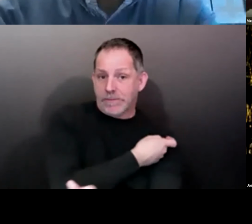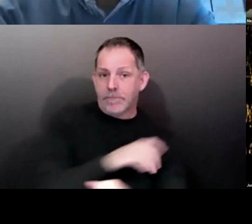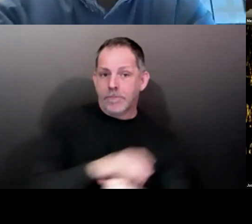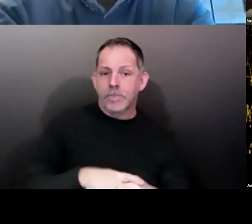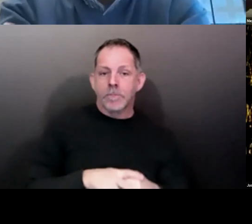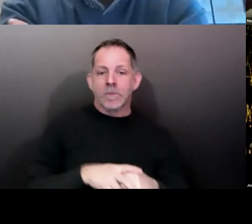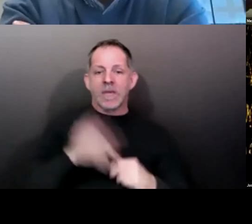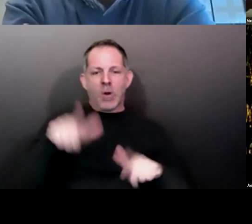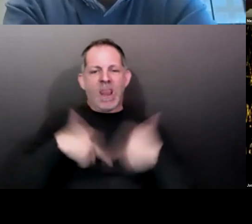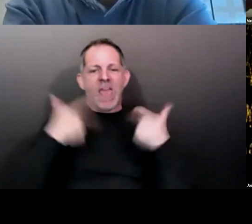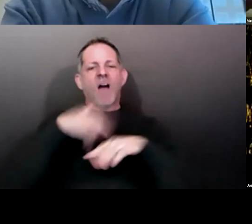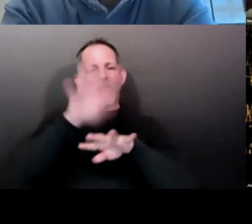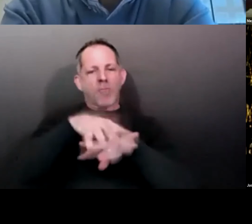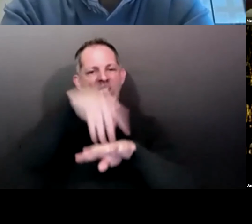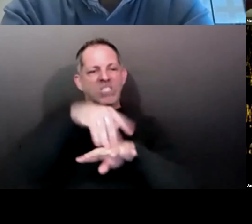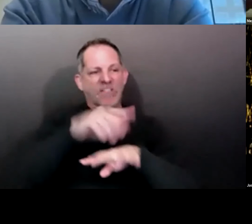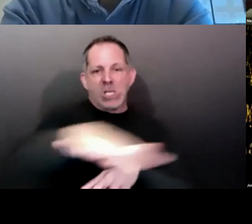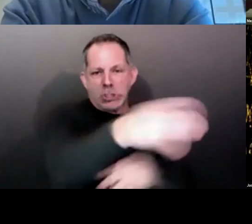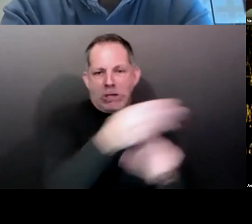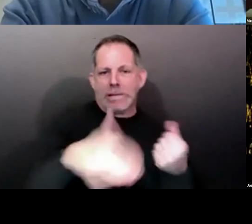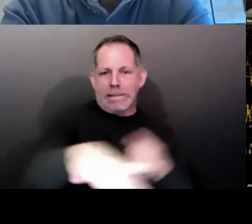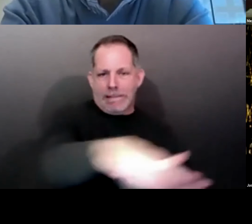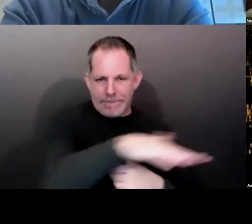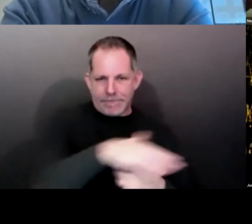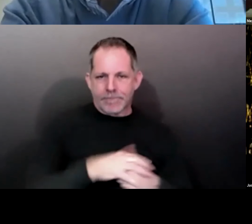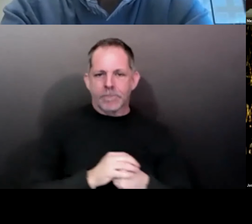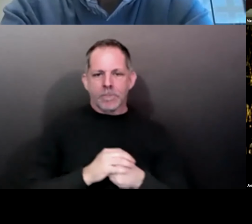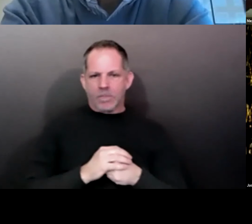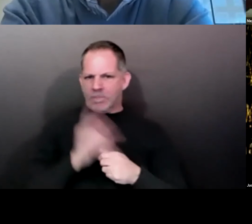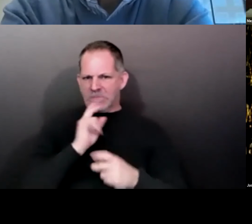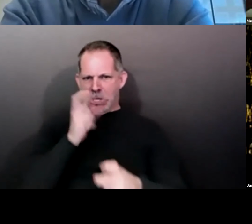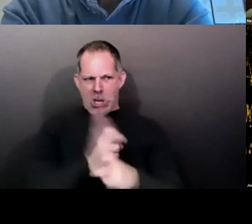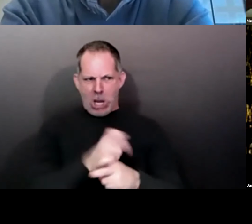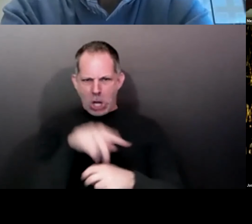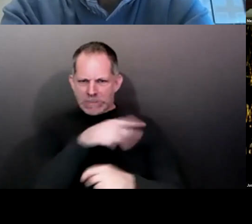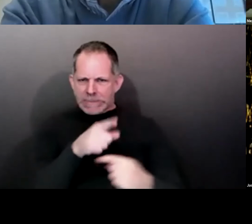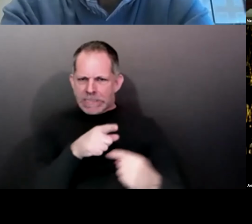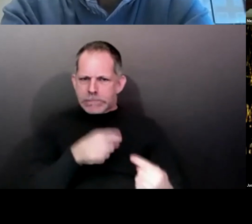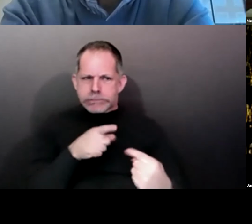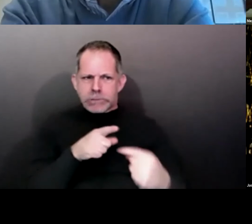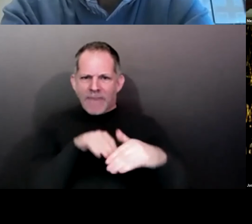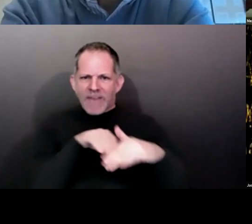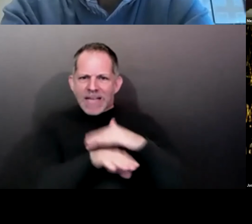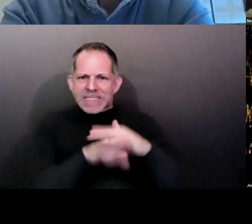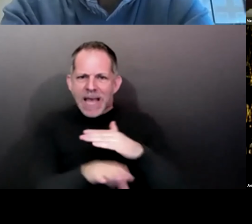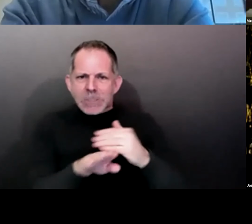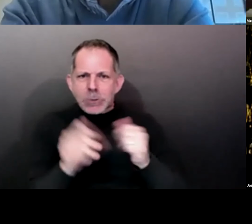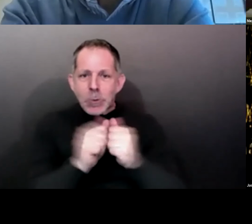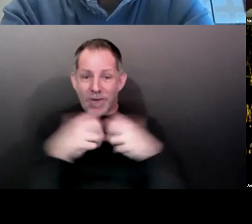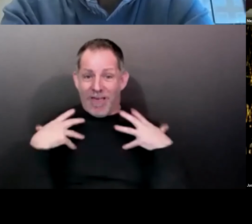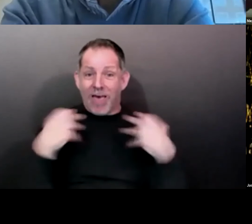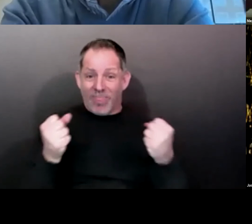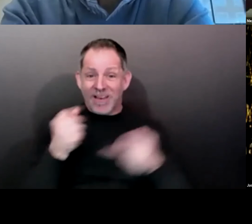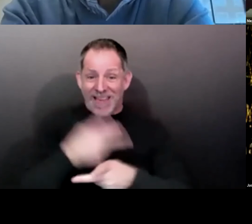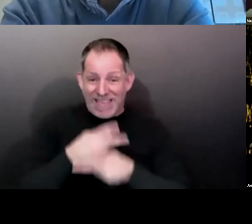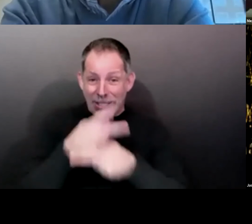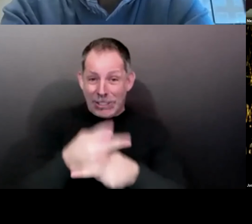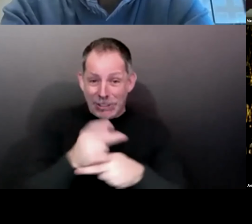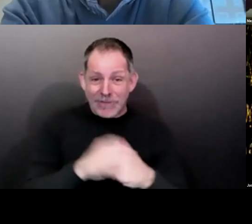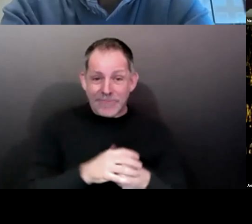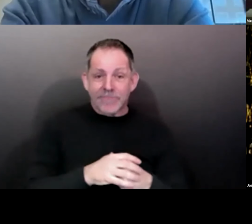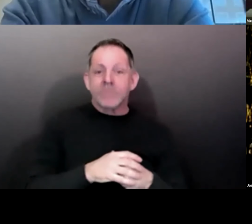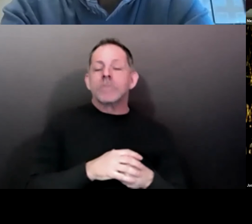because I know it's been hard for people to access through the chains that you've already been talking about. So we're ready to do that as